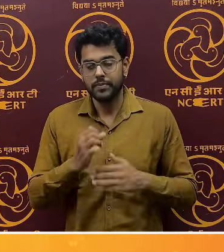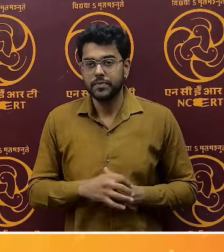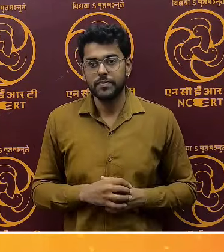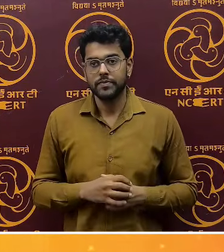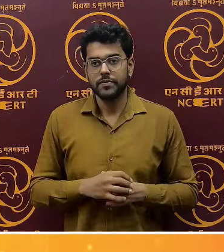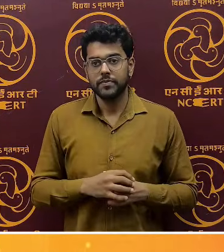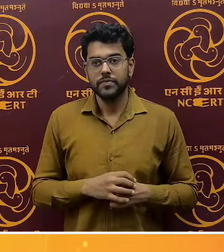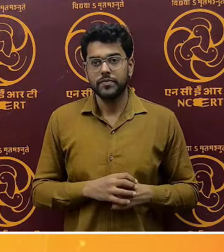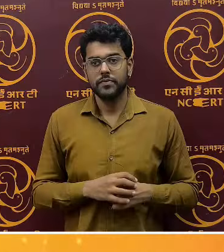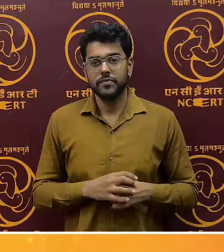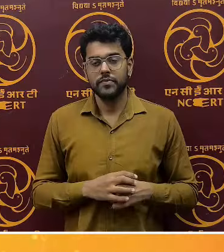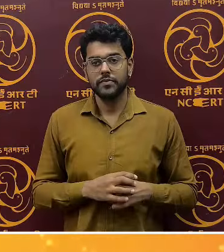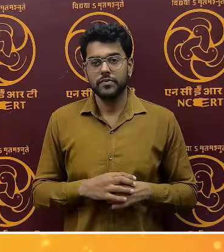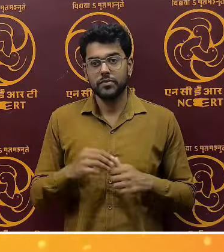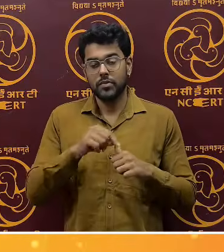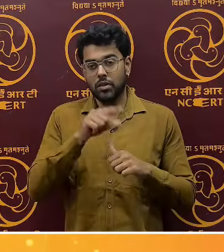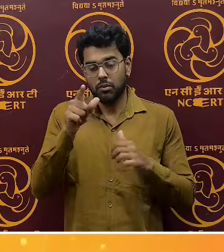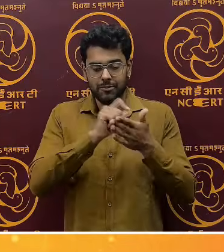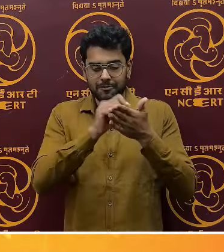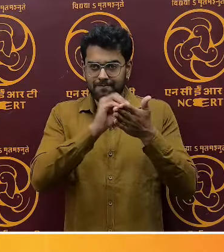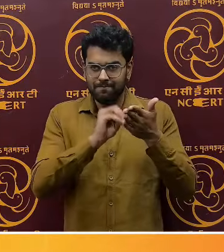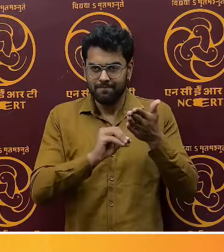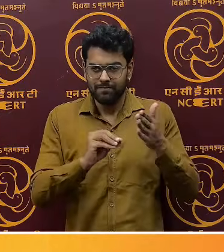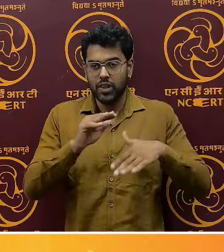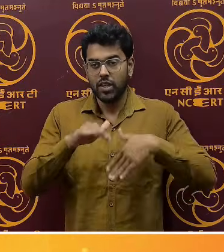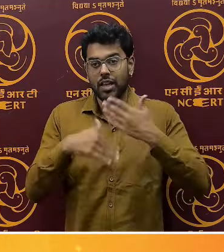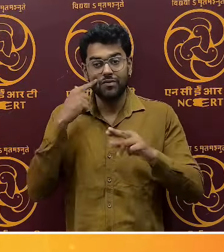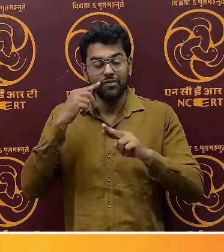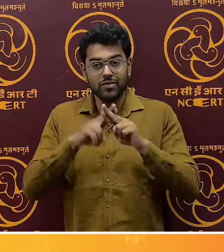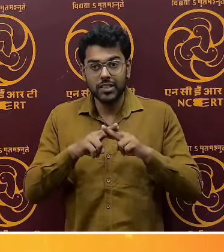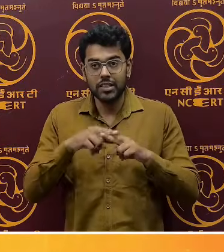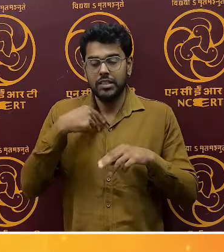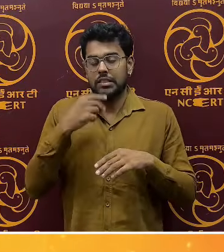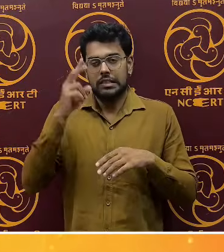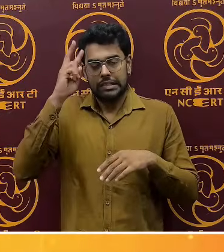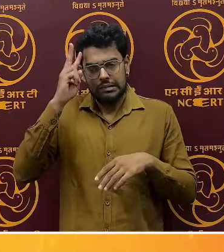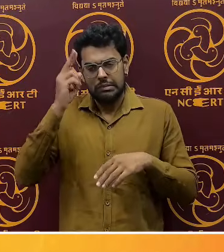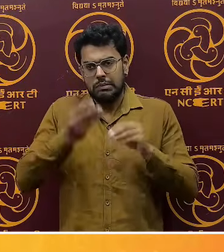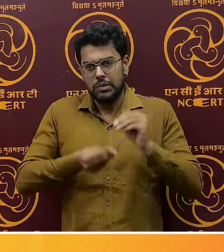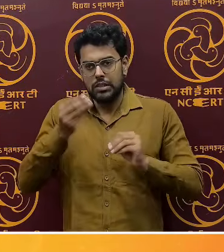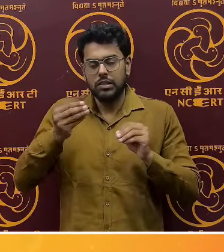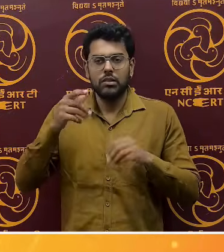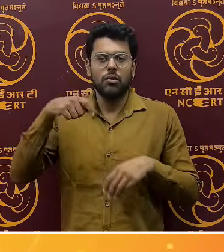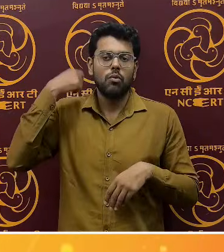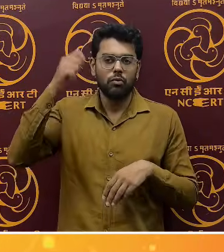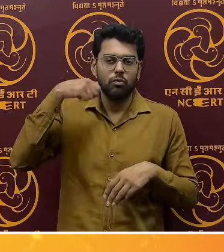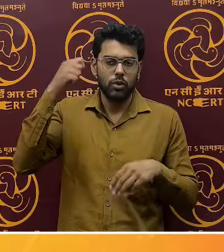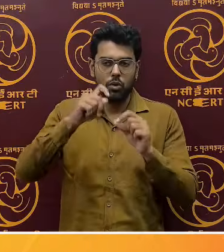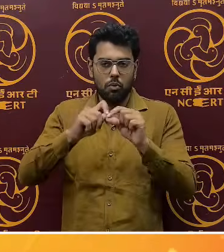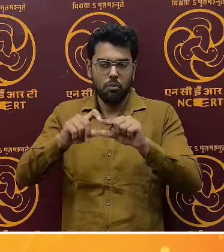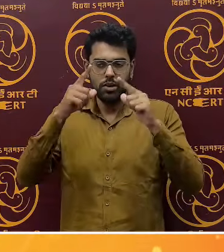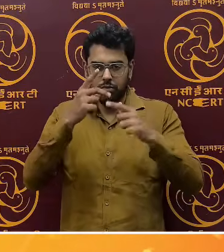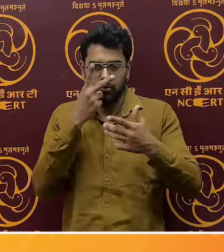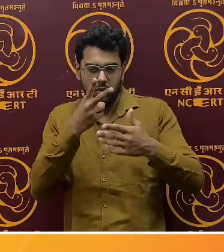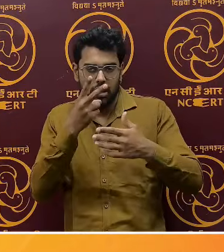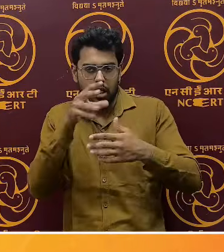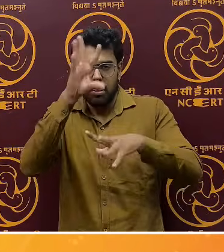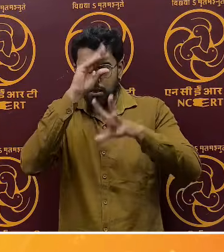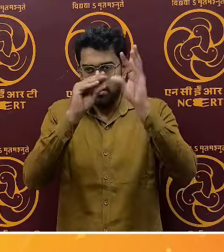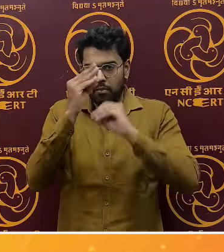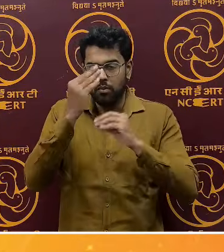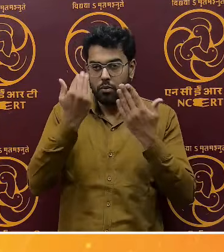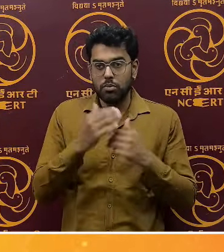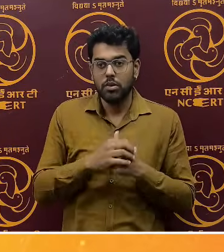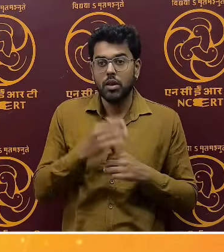is all written there. Then if they have further doubts, they can go to the animation video as well, where it